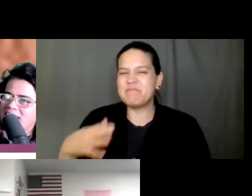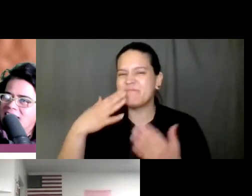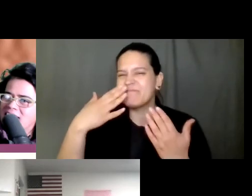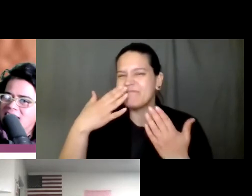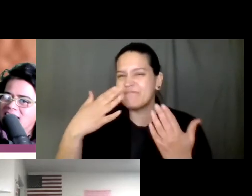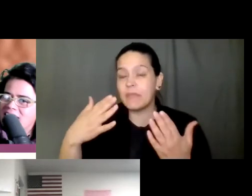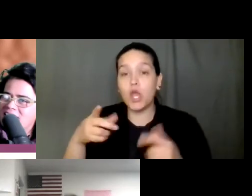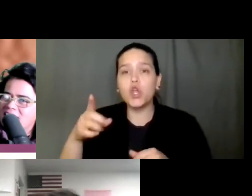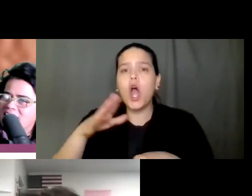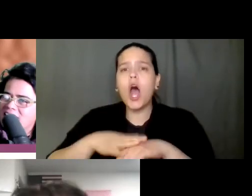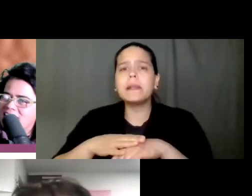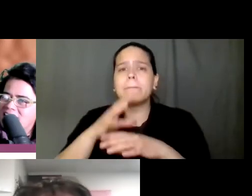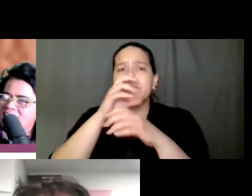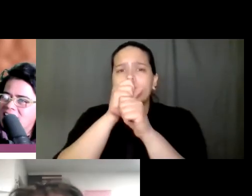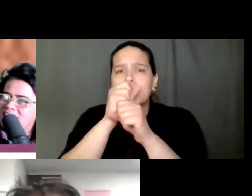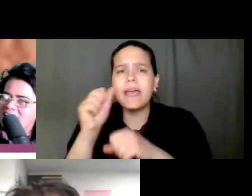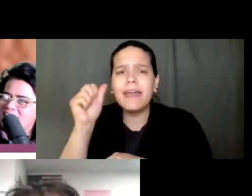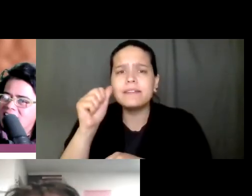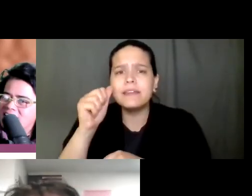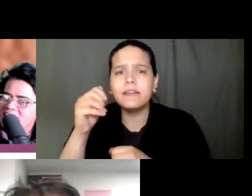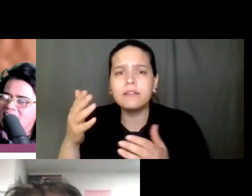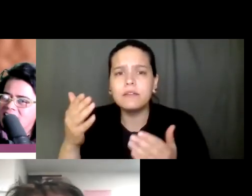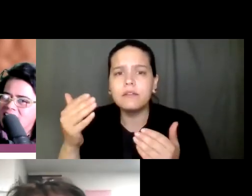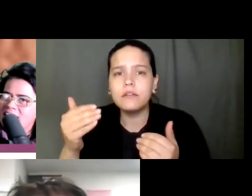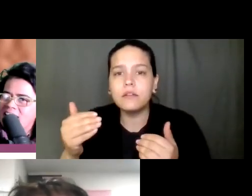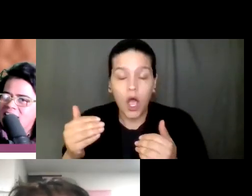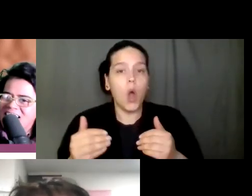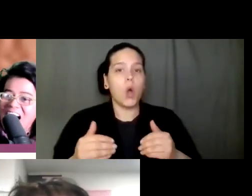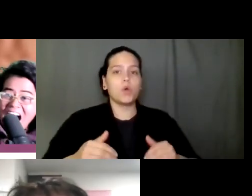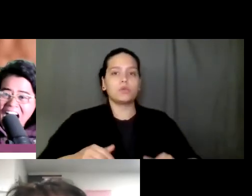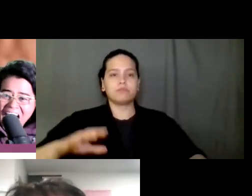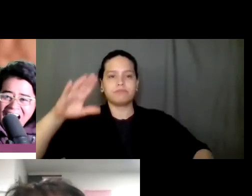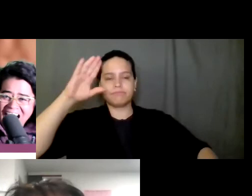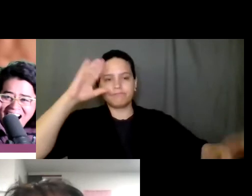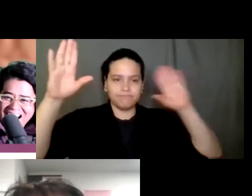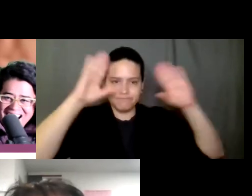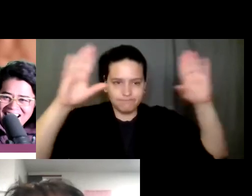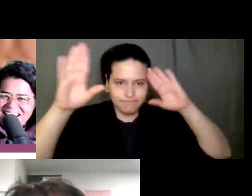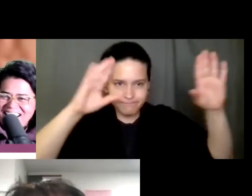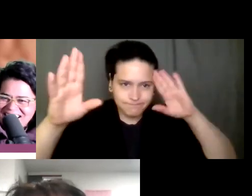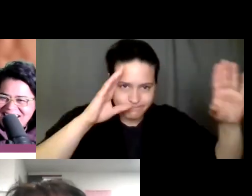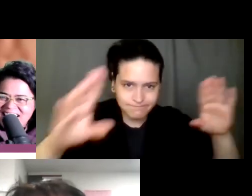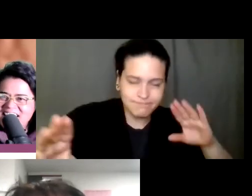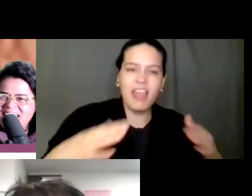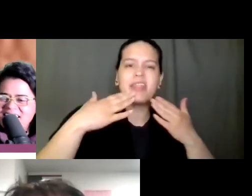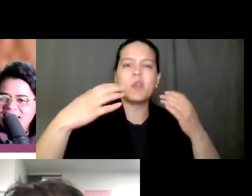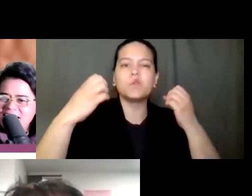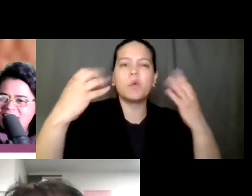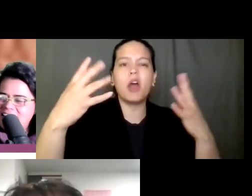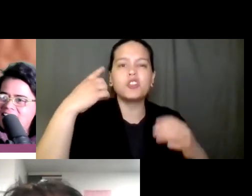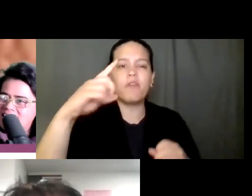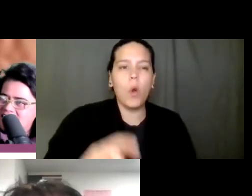You're on mute, Auntie. Can you unmute? Oh, yat eh anotsko. Thank you so much for